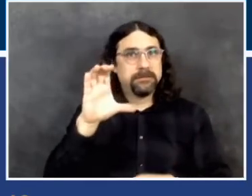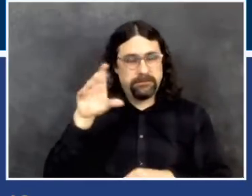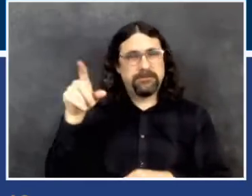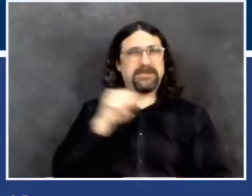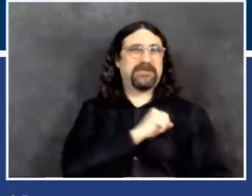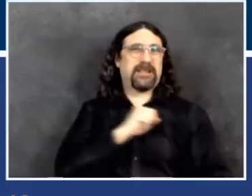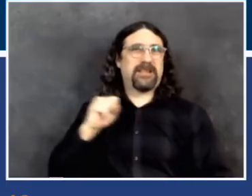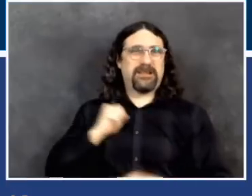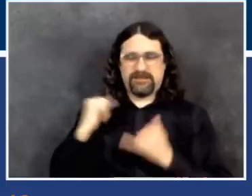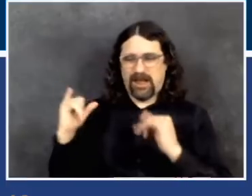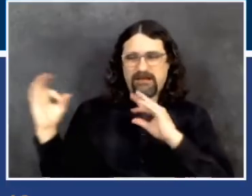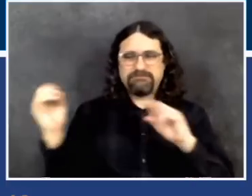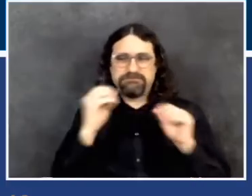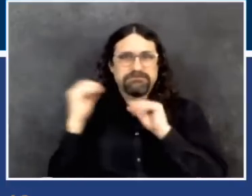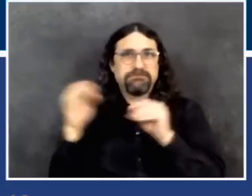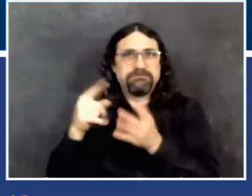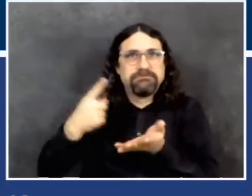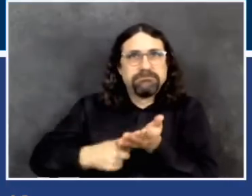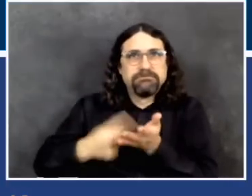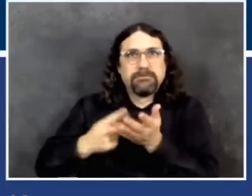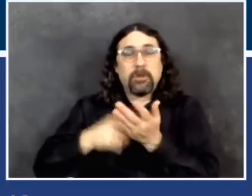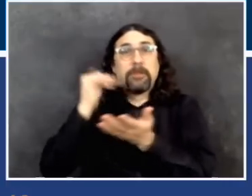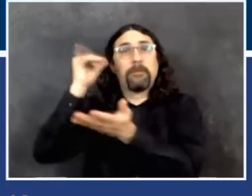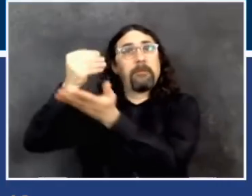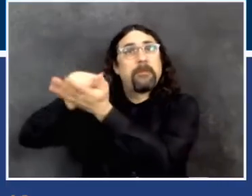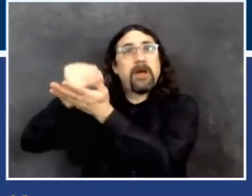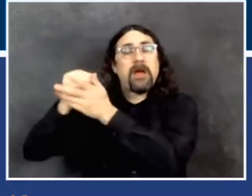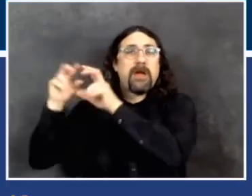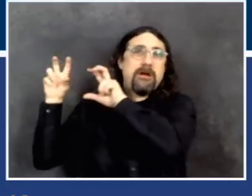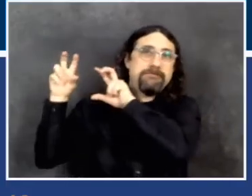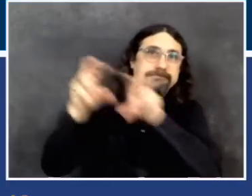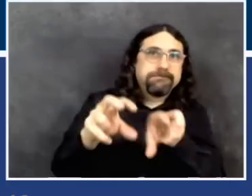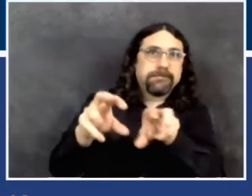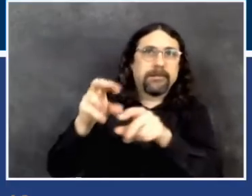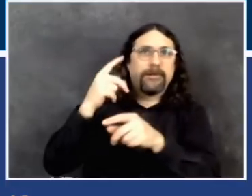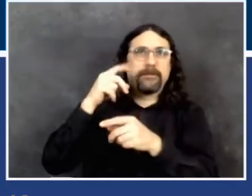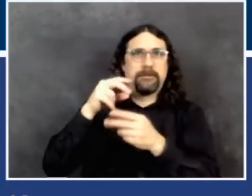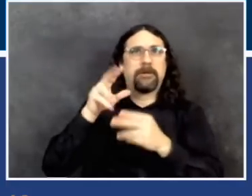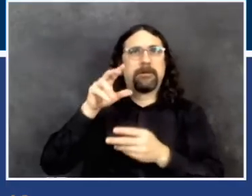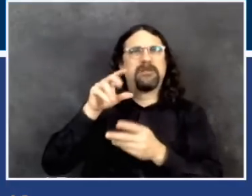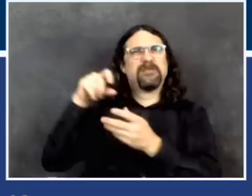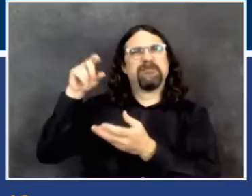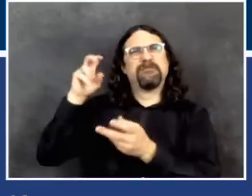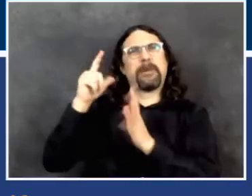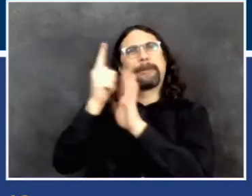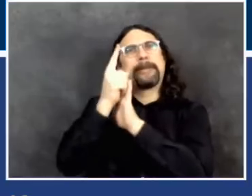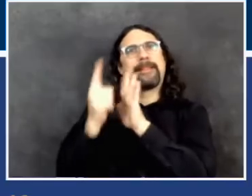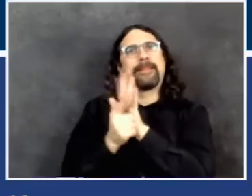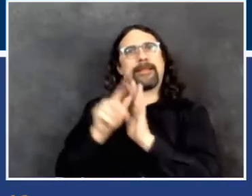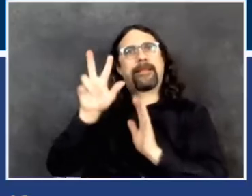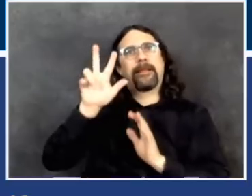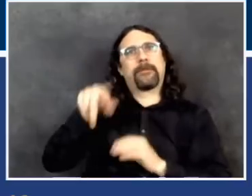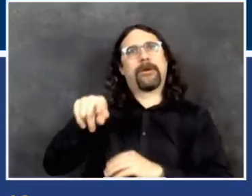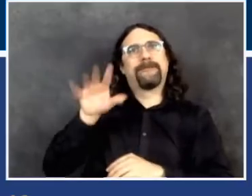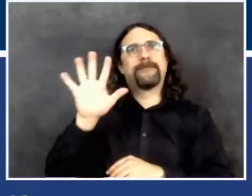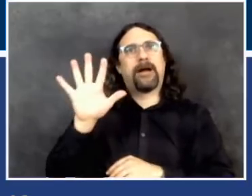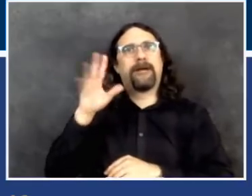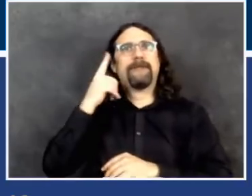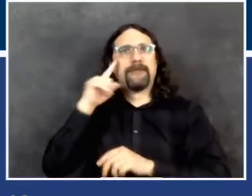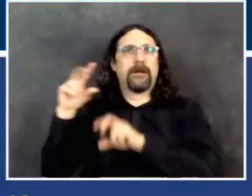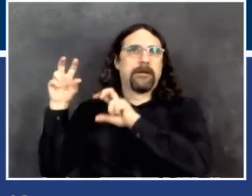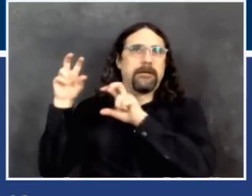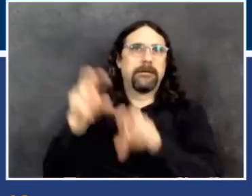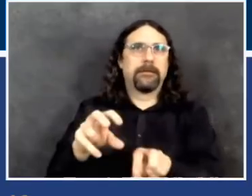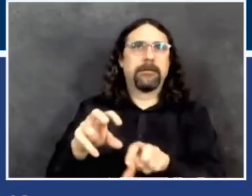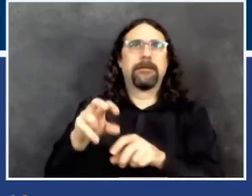states around the country with a simple concept. If these cities and states lost all the money that they use